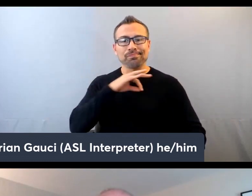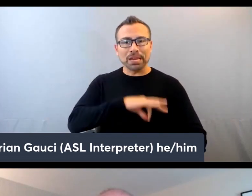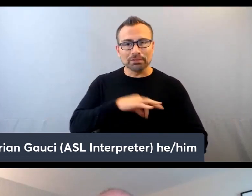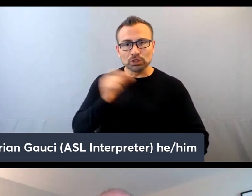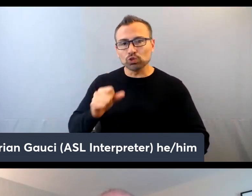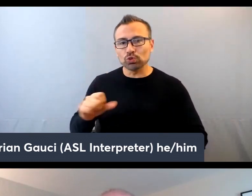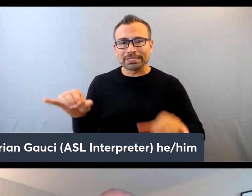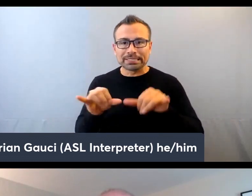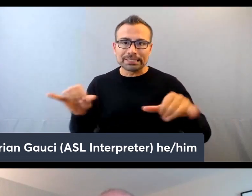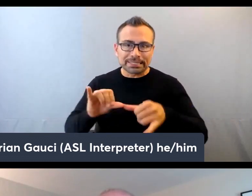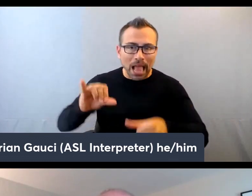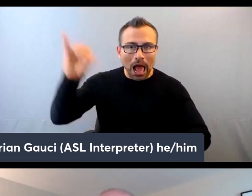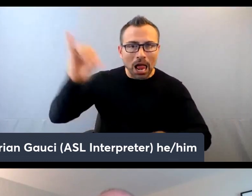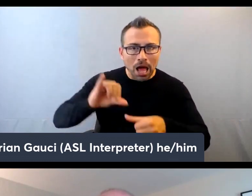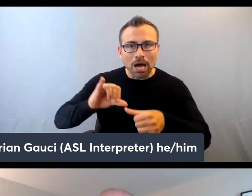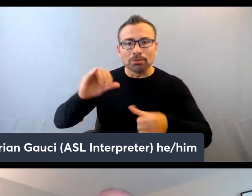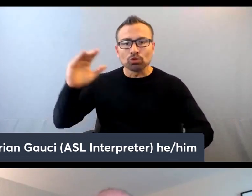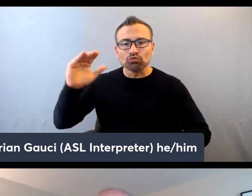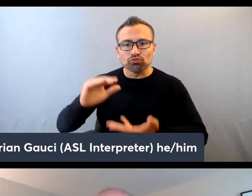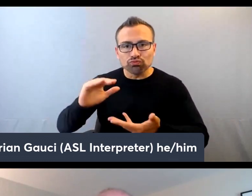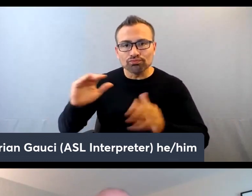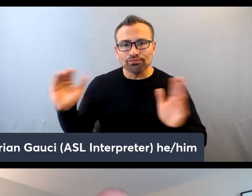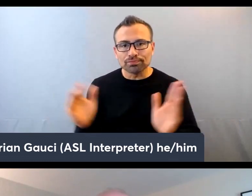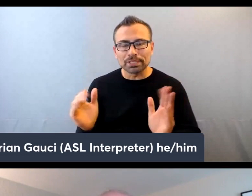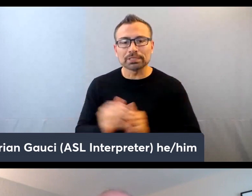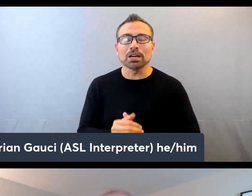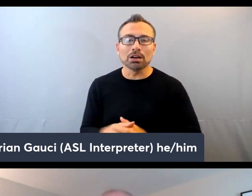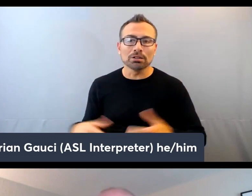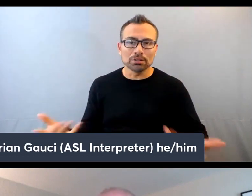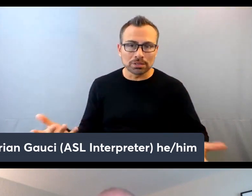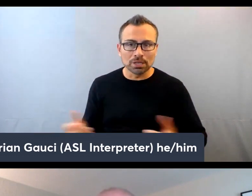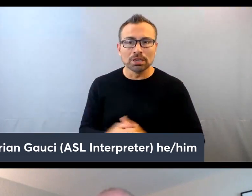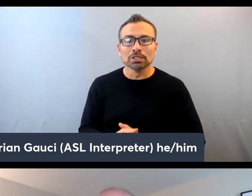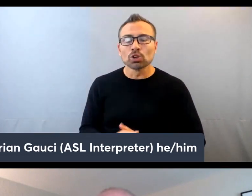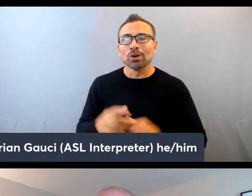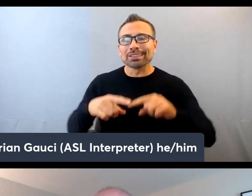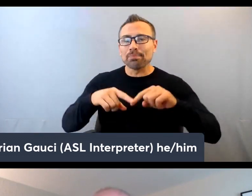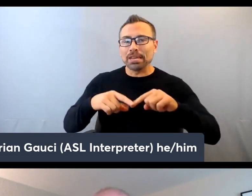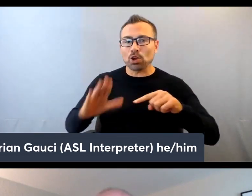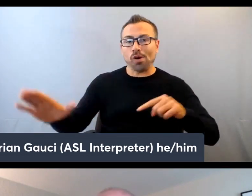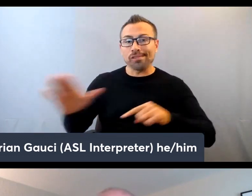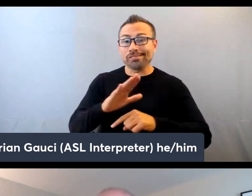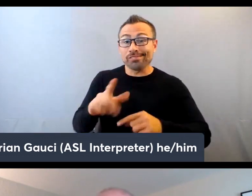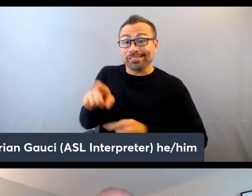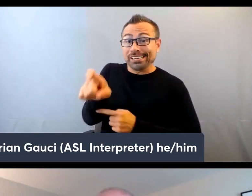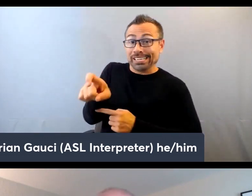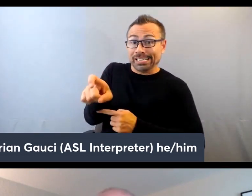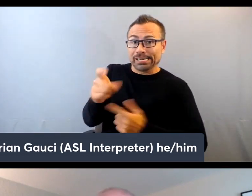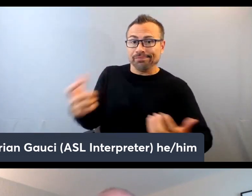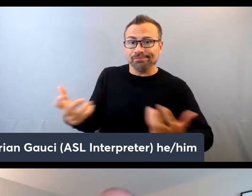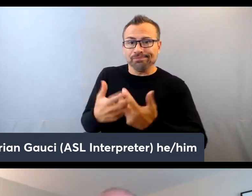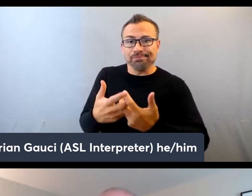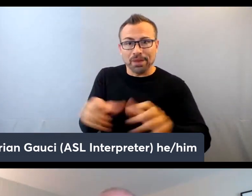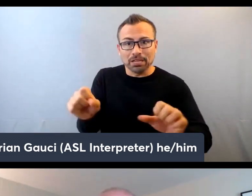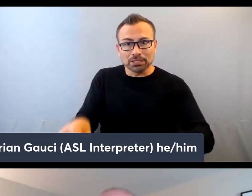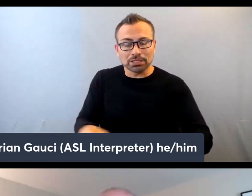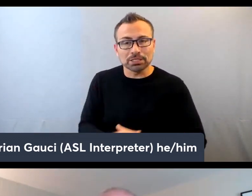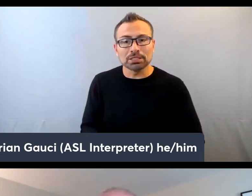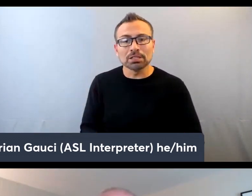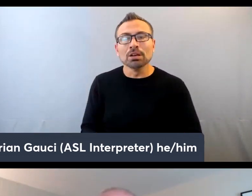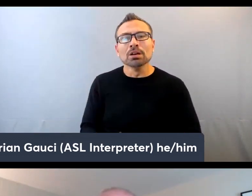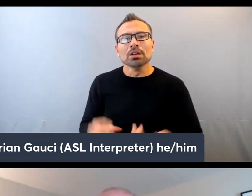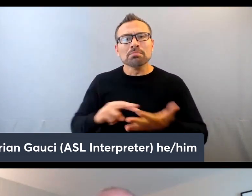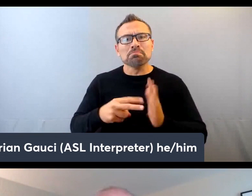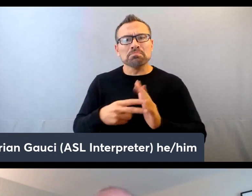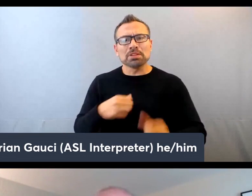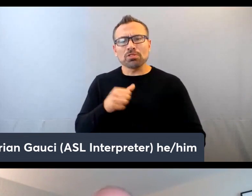away that the term we like to use is undifferentiated heavy lifting, right? This idea that you're not going to put a press release out